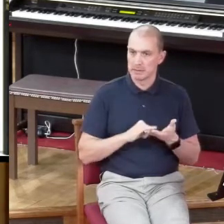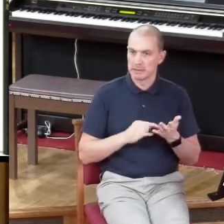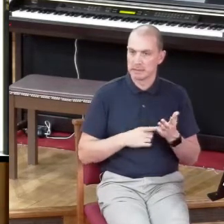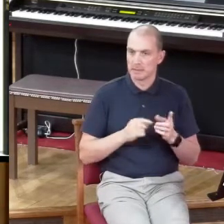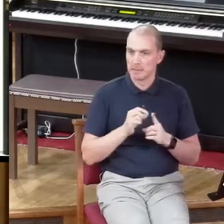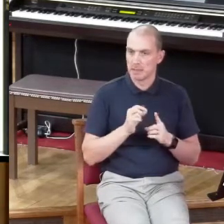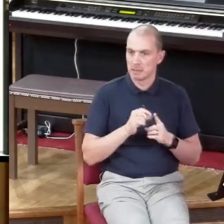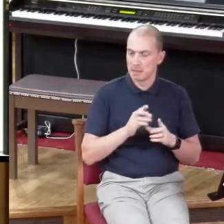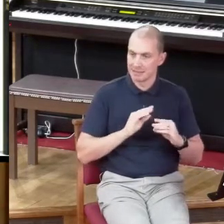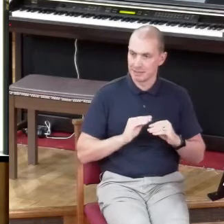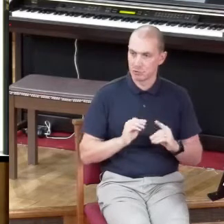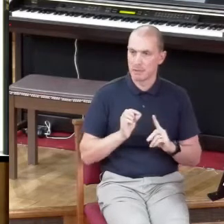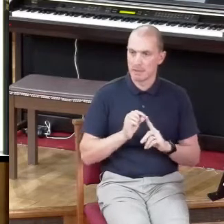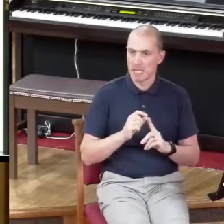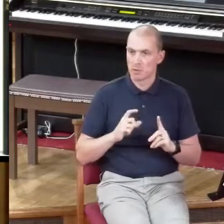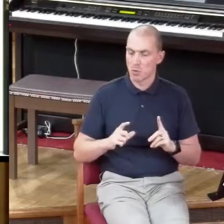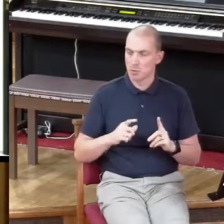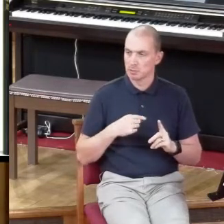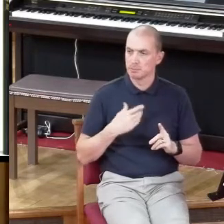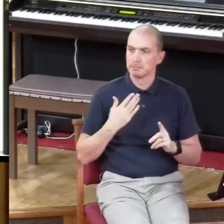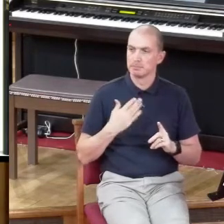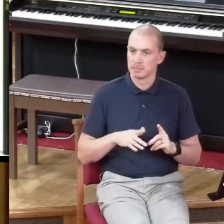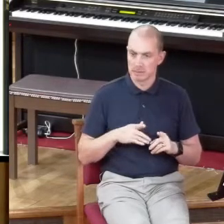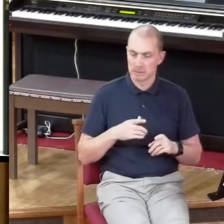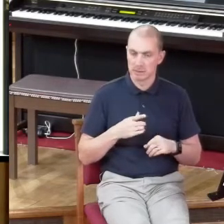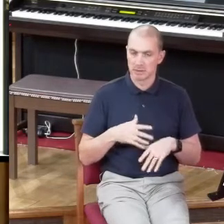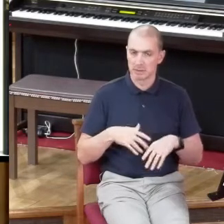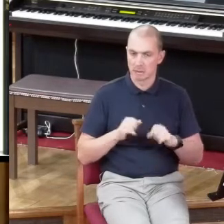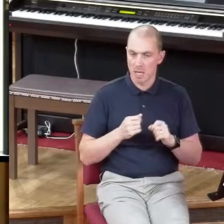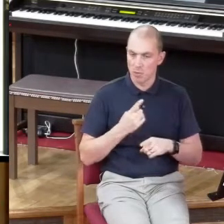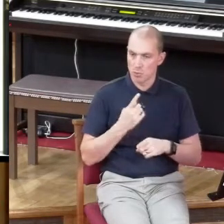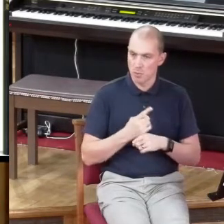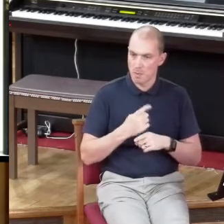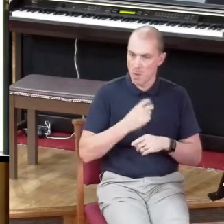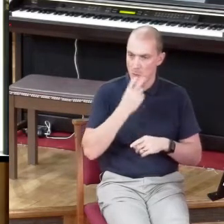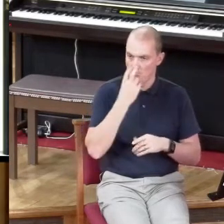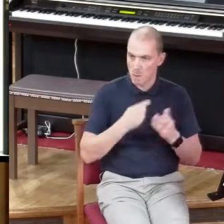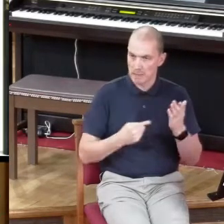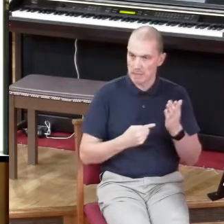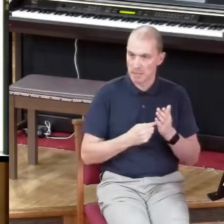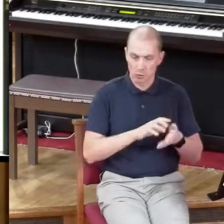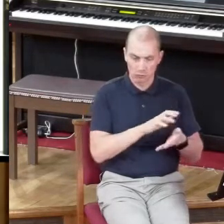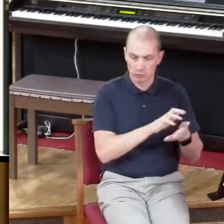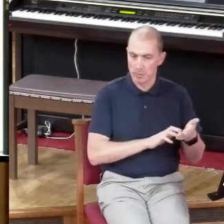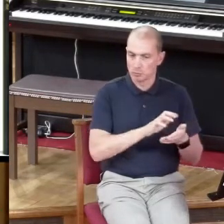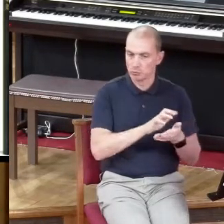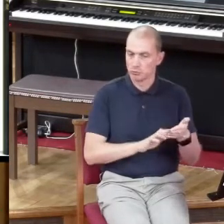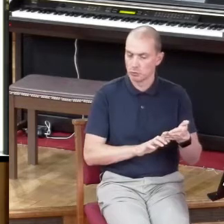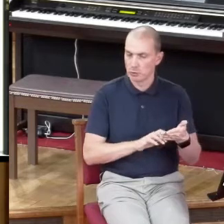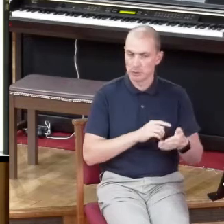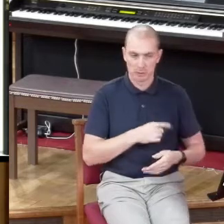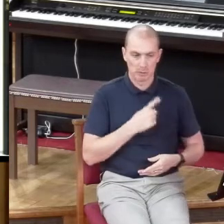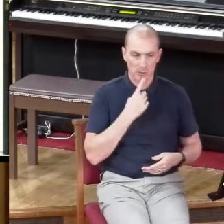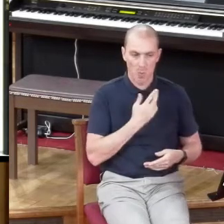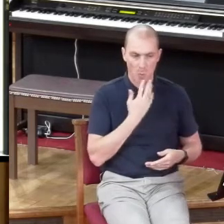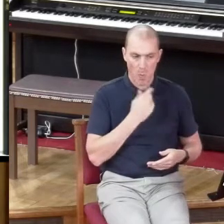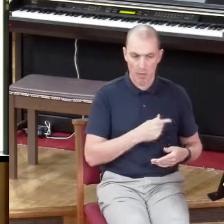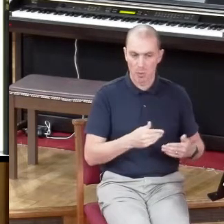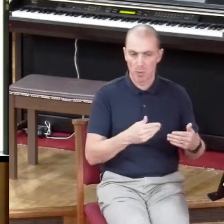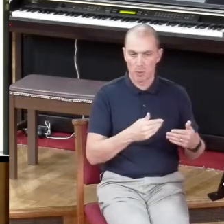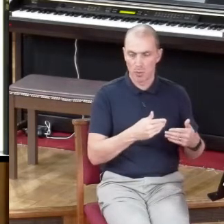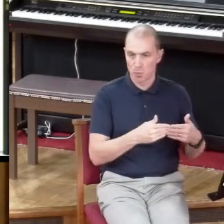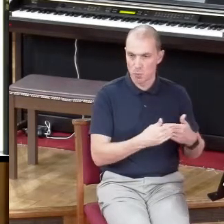Joel, a prophecy, with the scriptures, the Old Testament scriptures. And if you put all that together, the Old Testament, the New,